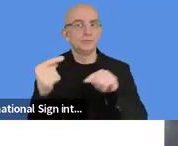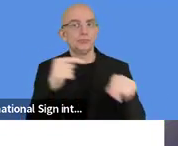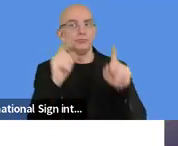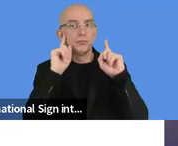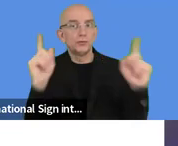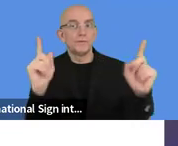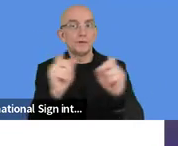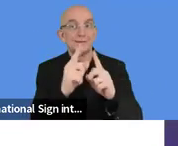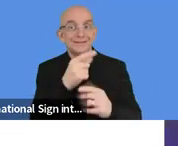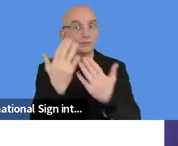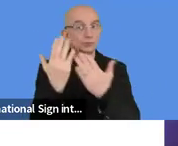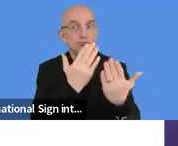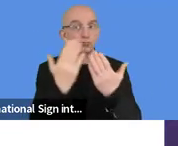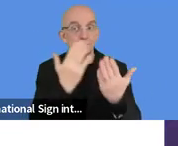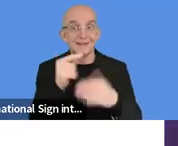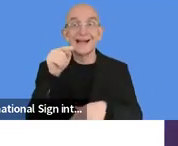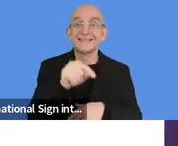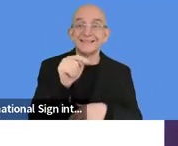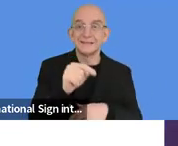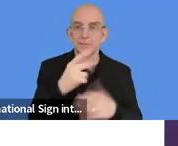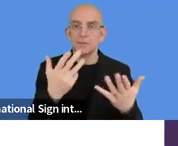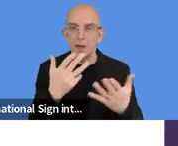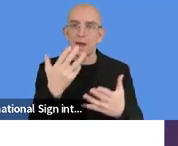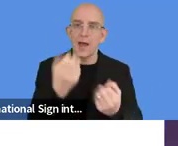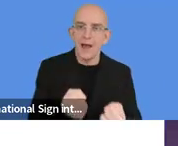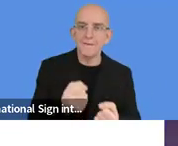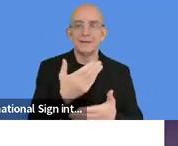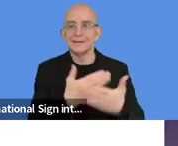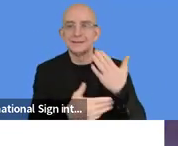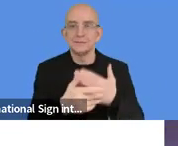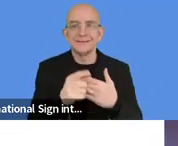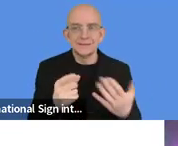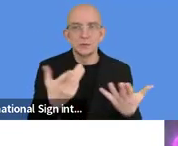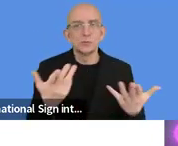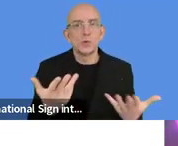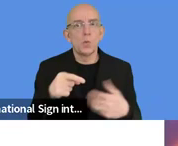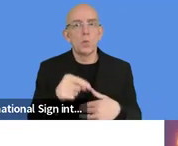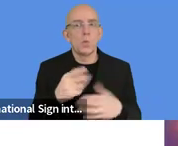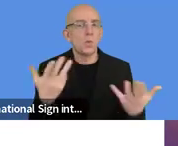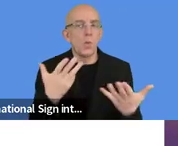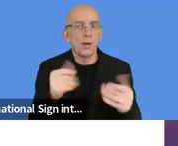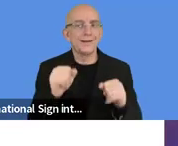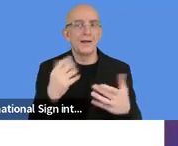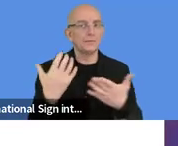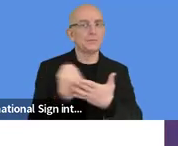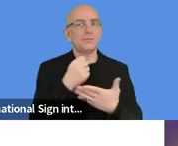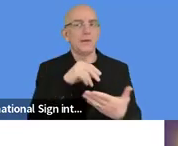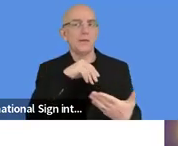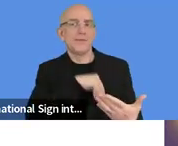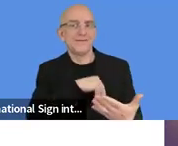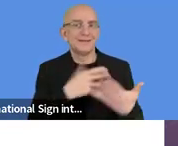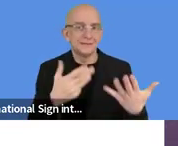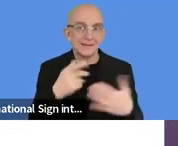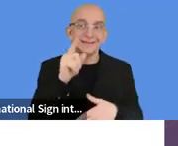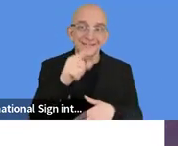with disabilities. But where else can we say that there's a benefit? Well, there's a benefit to the other students in the classroom, because now they're going to be